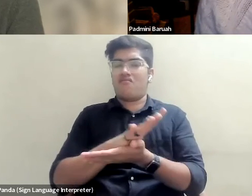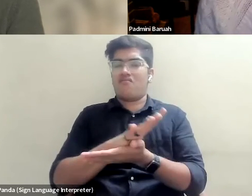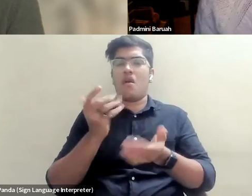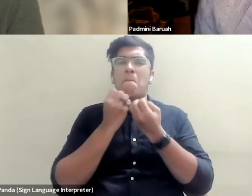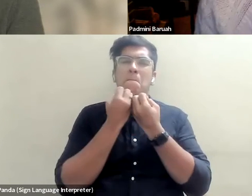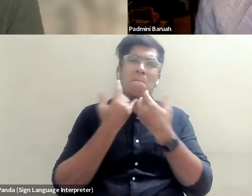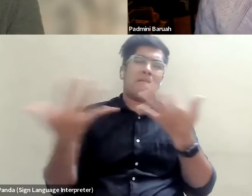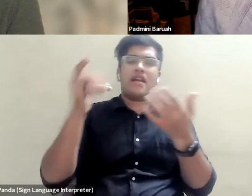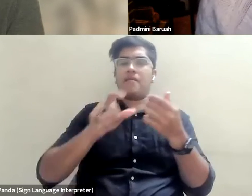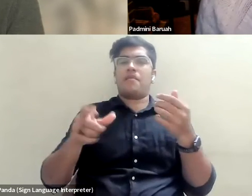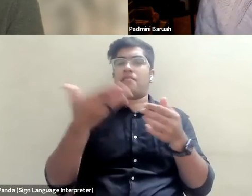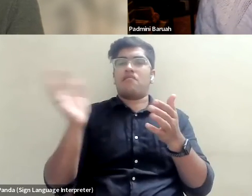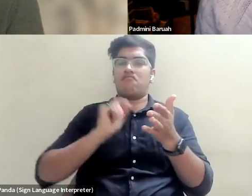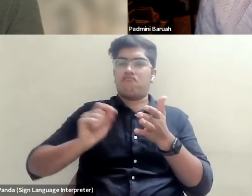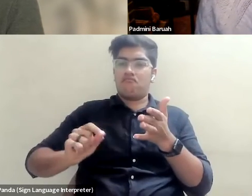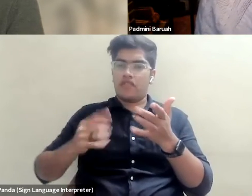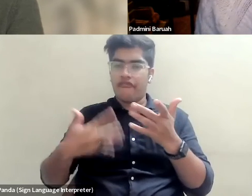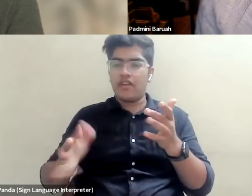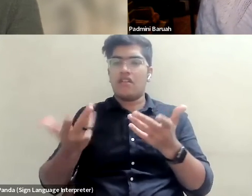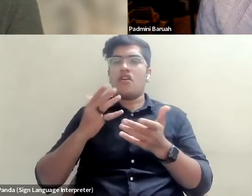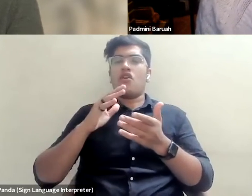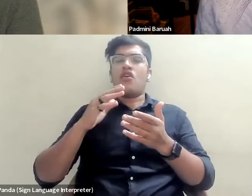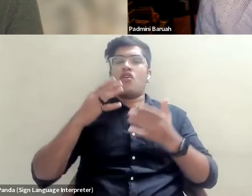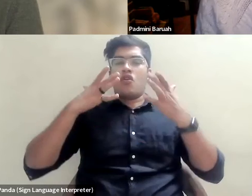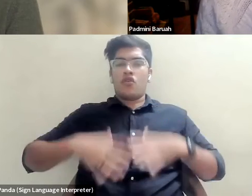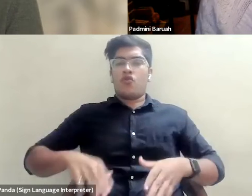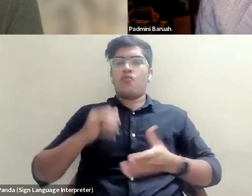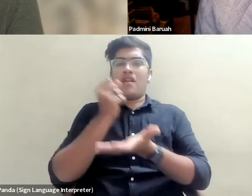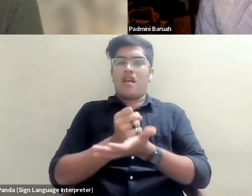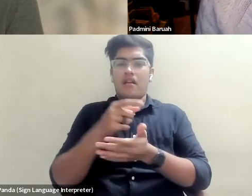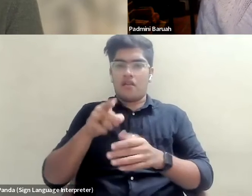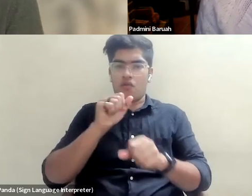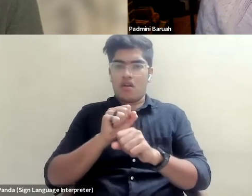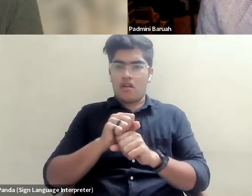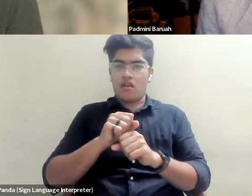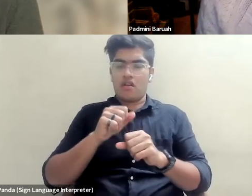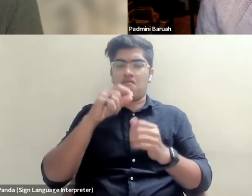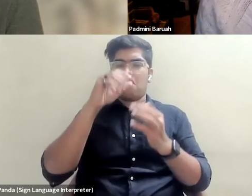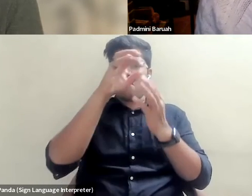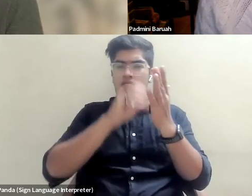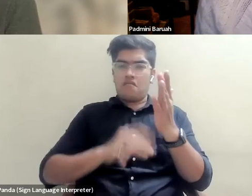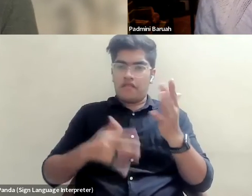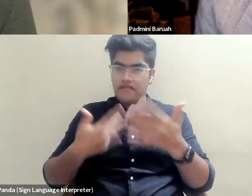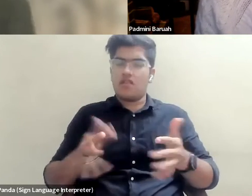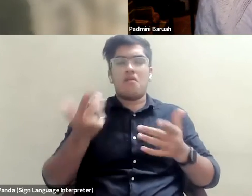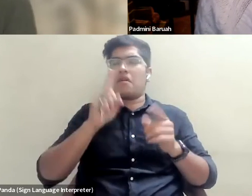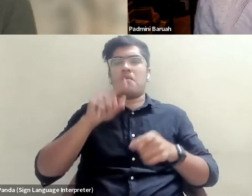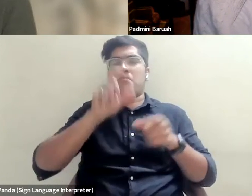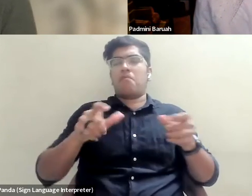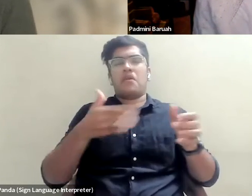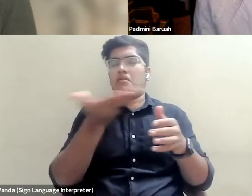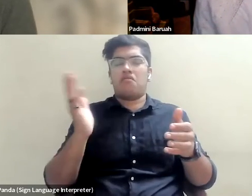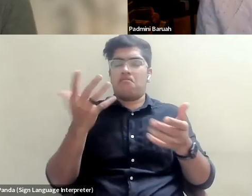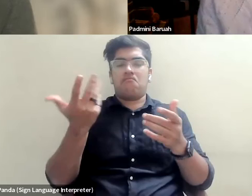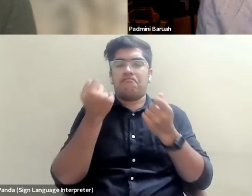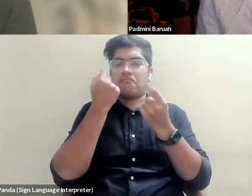from an international human rights context, because it is a failure of human rights, and it is an example of people being rendered stateless, which